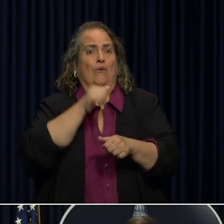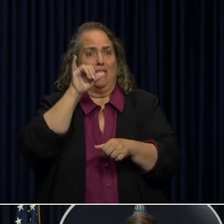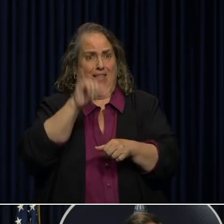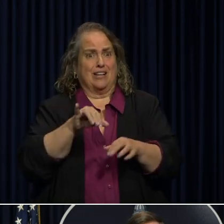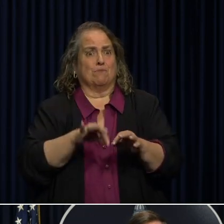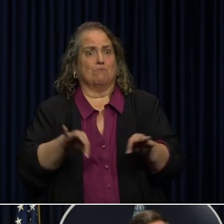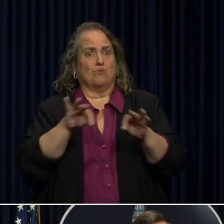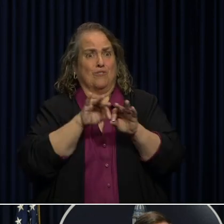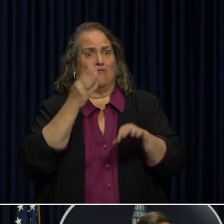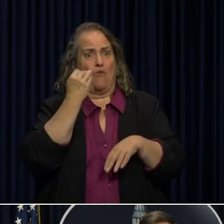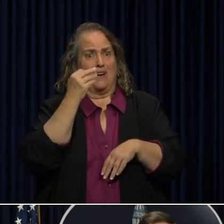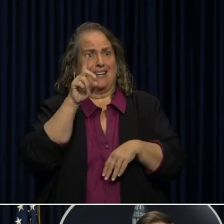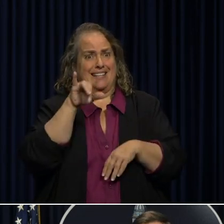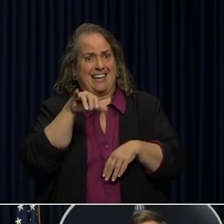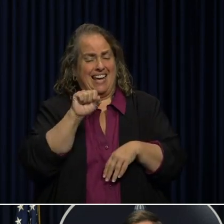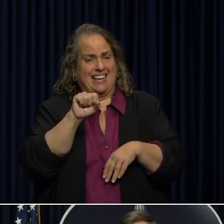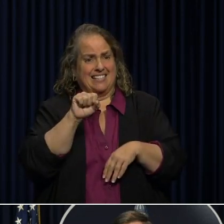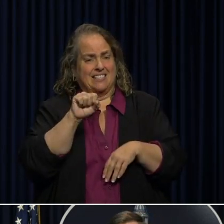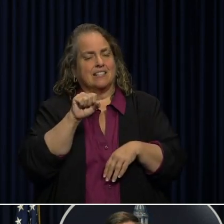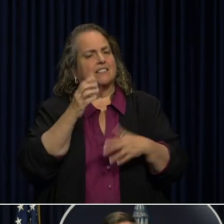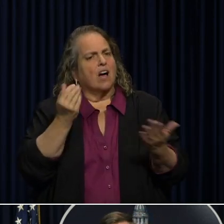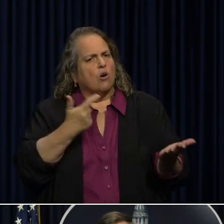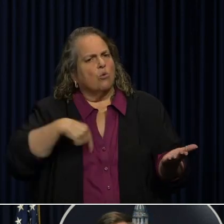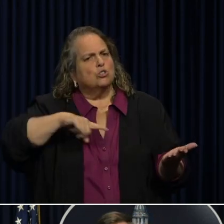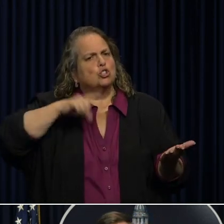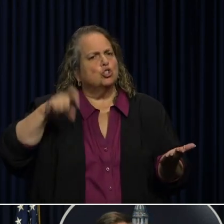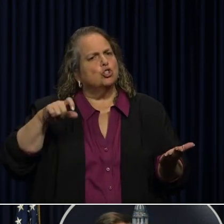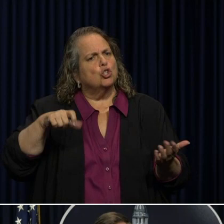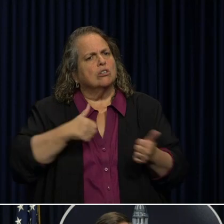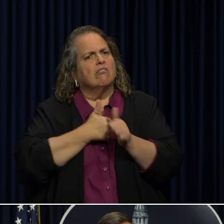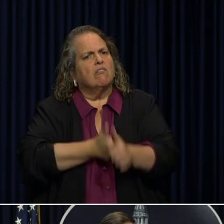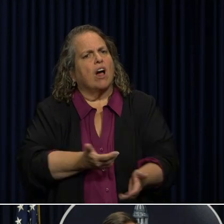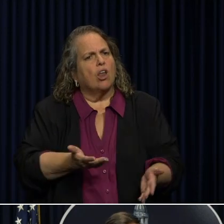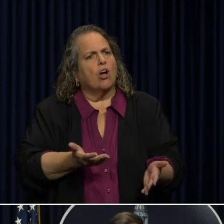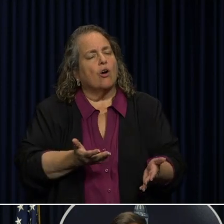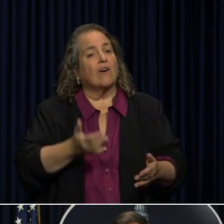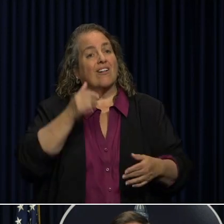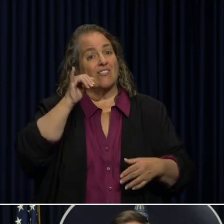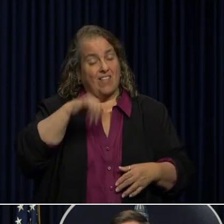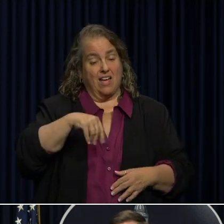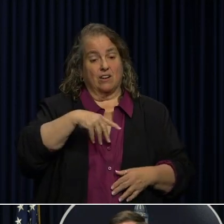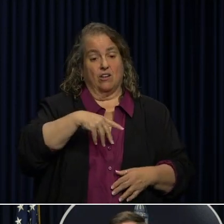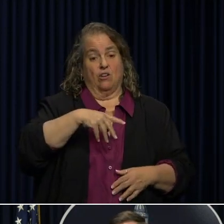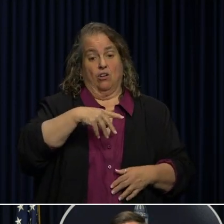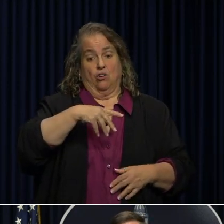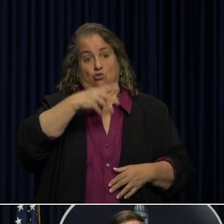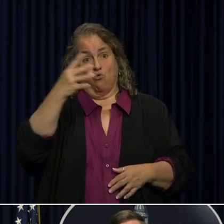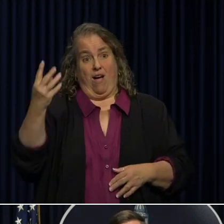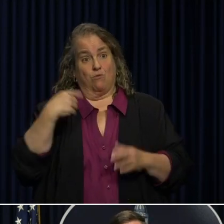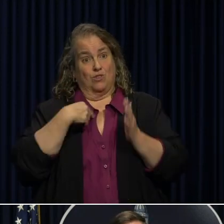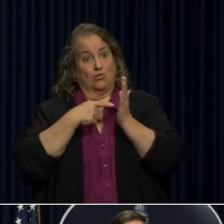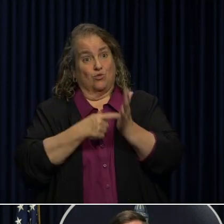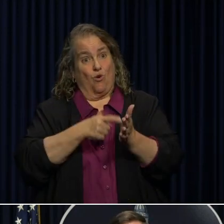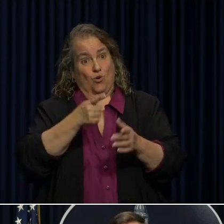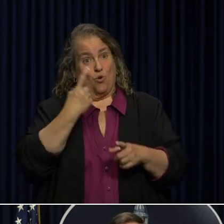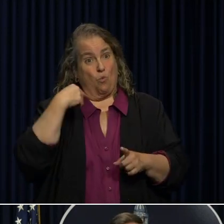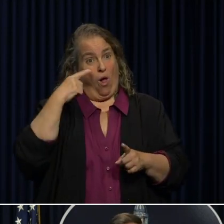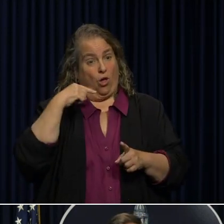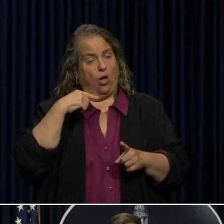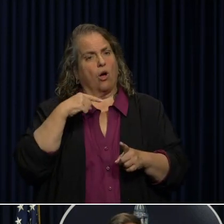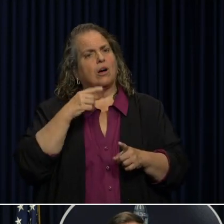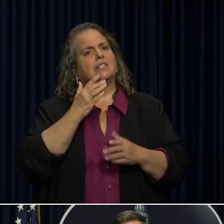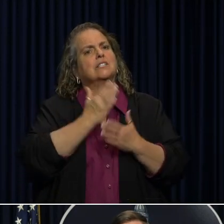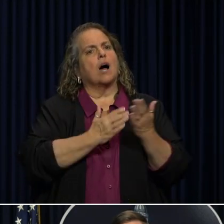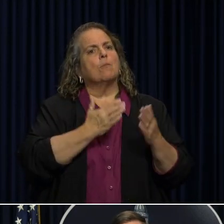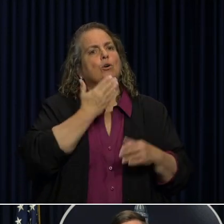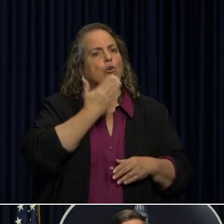so I think the graph that we showed you, it has some bad, but some really good news. I guess the bad news is it doesn't appear